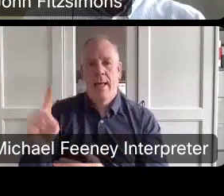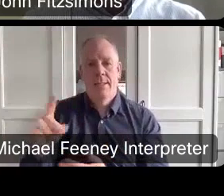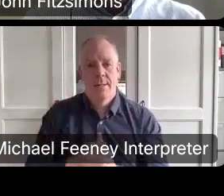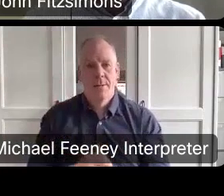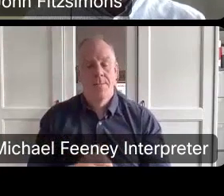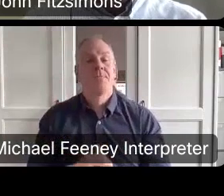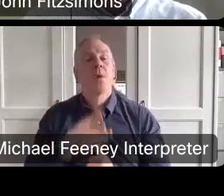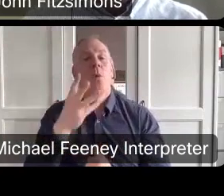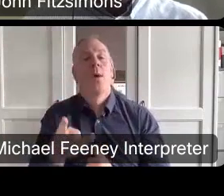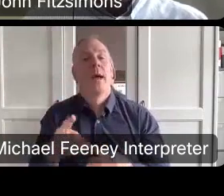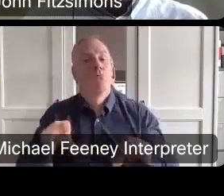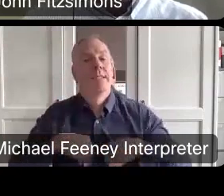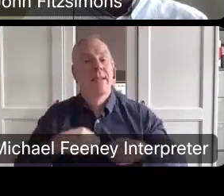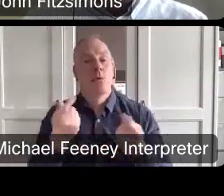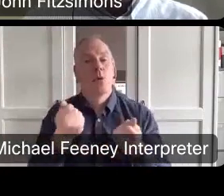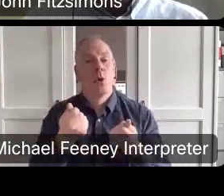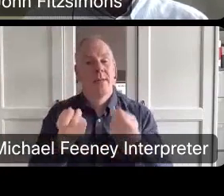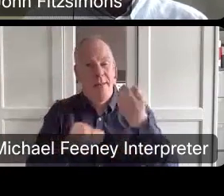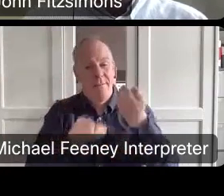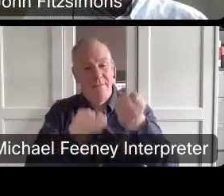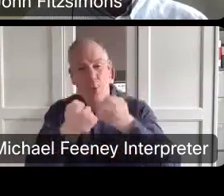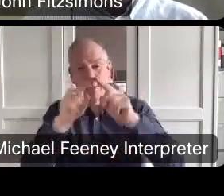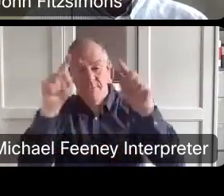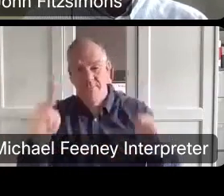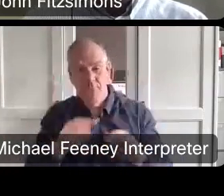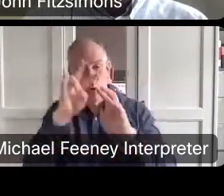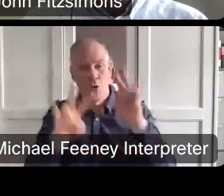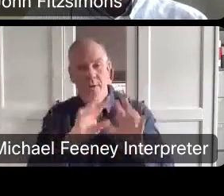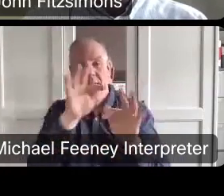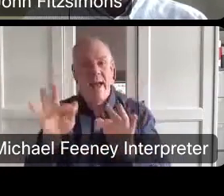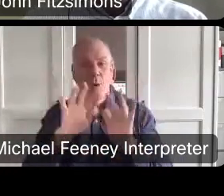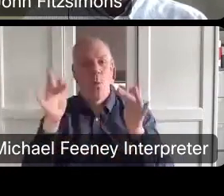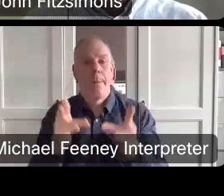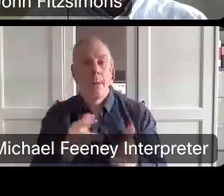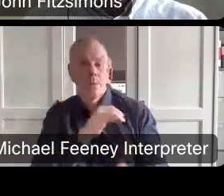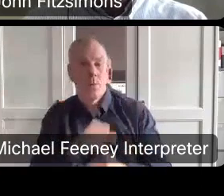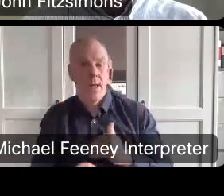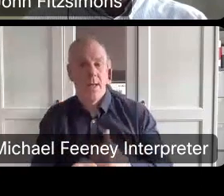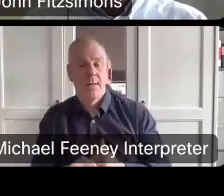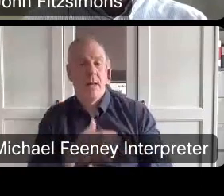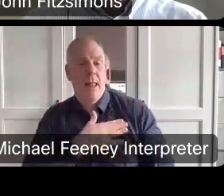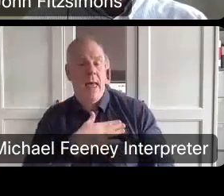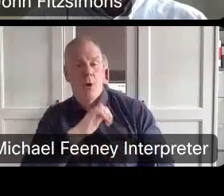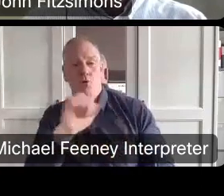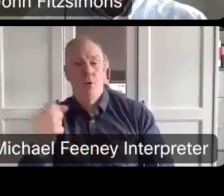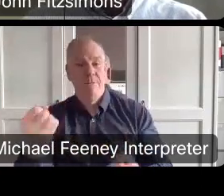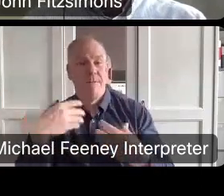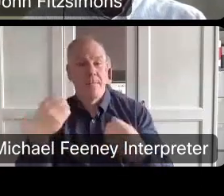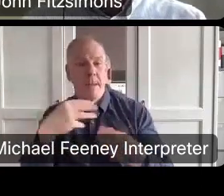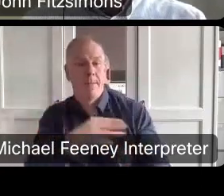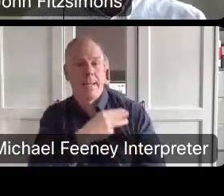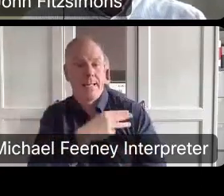to receive an evaluation with the short survey after today's webinar, and again, we really appreciate feedback you give, because we